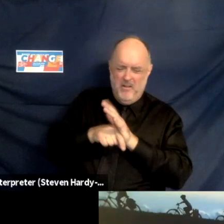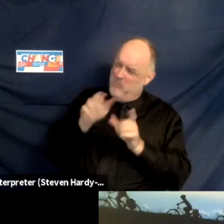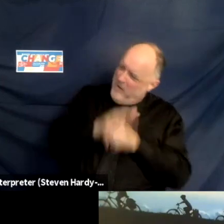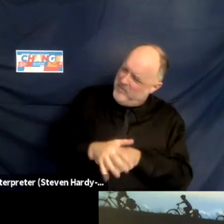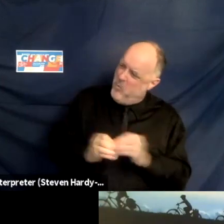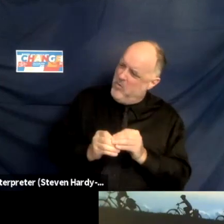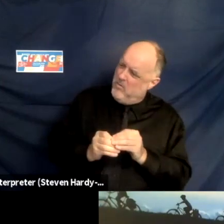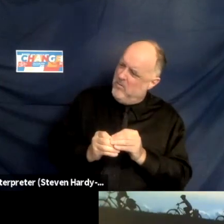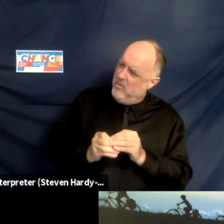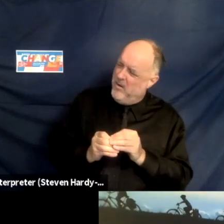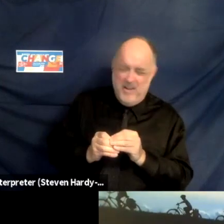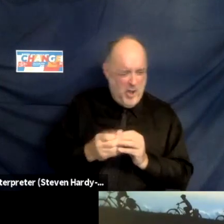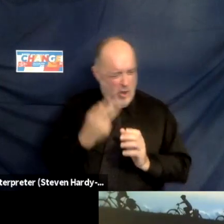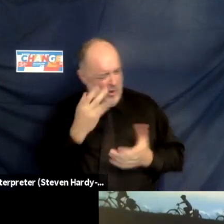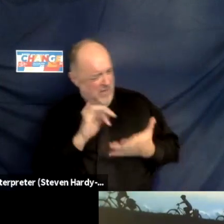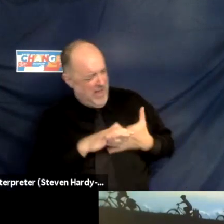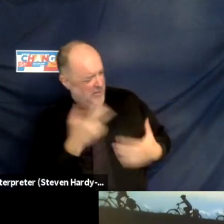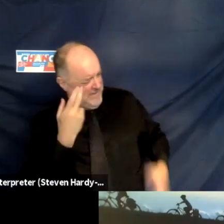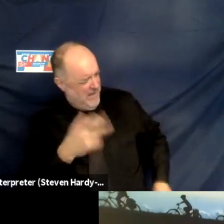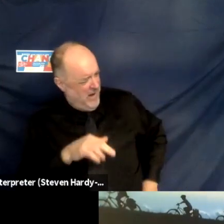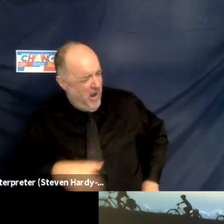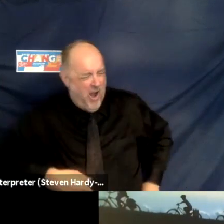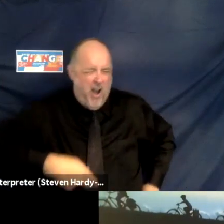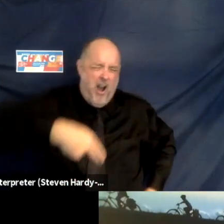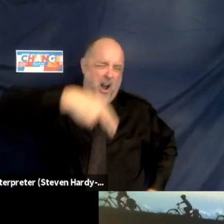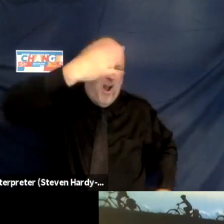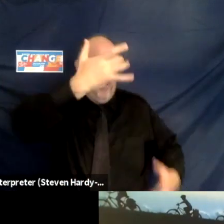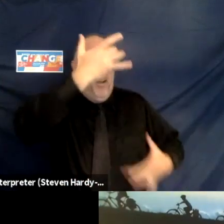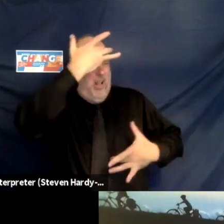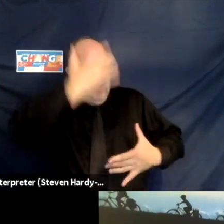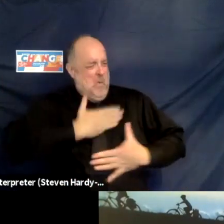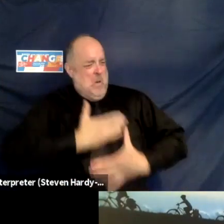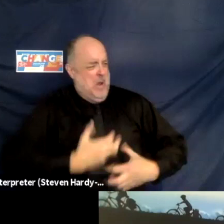adopt any climate change measure, the funding